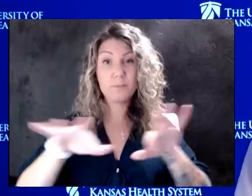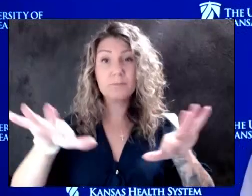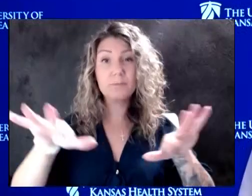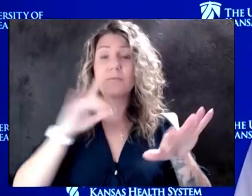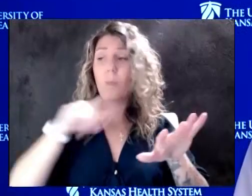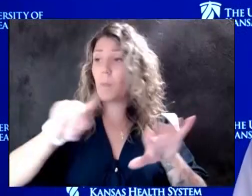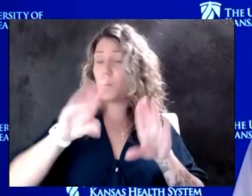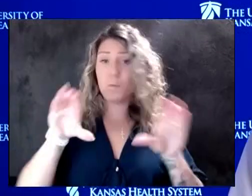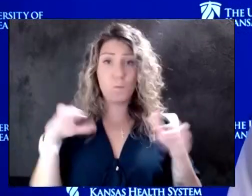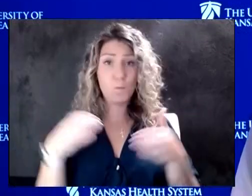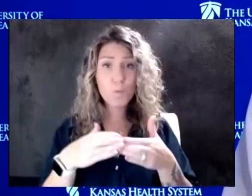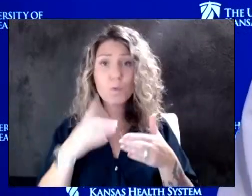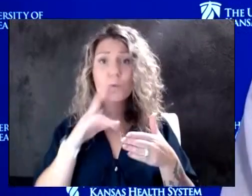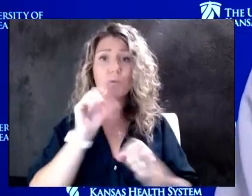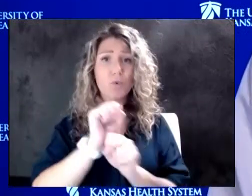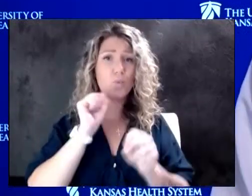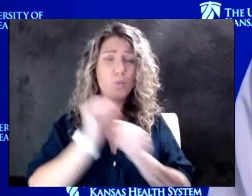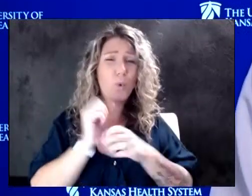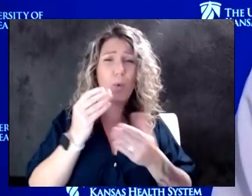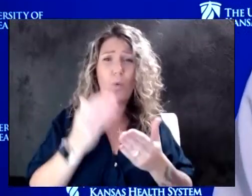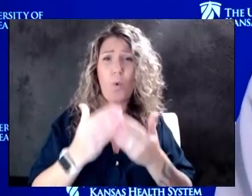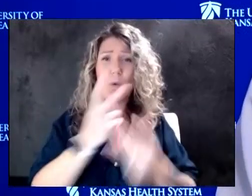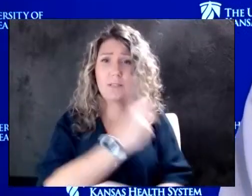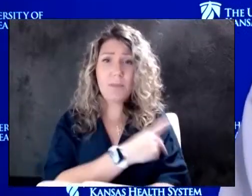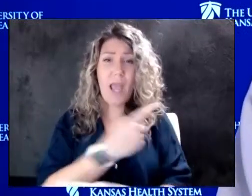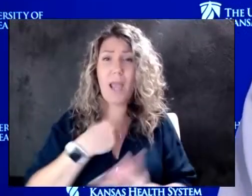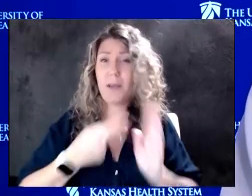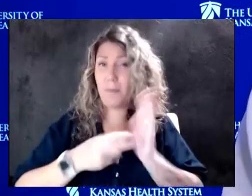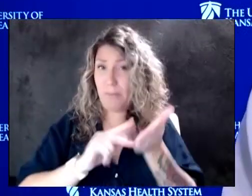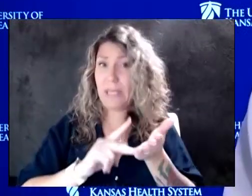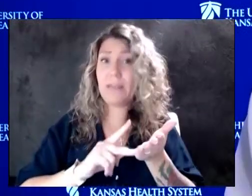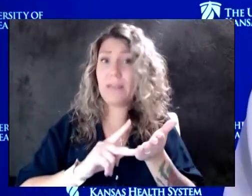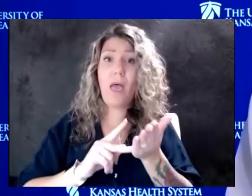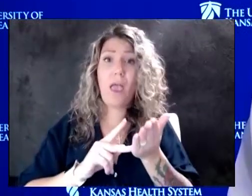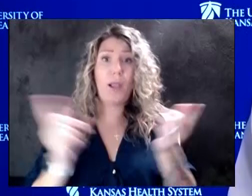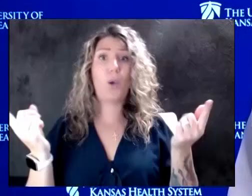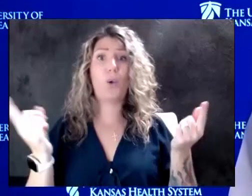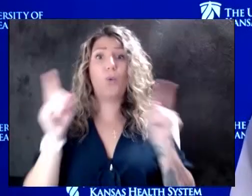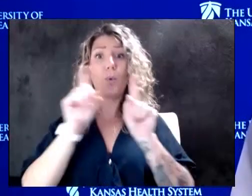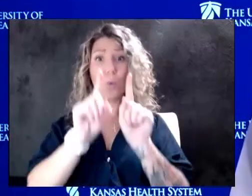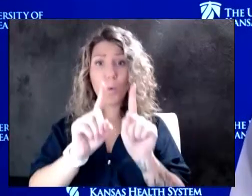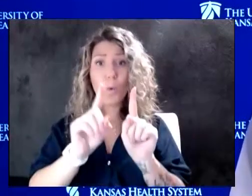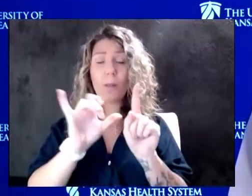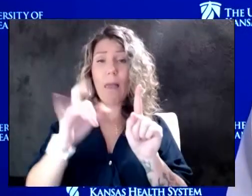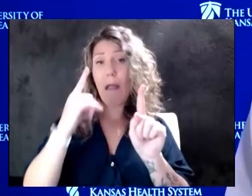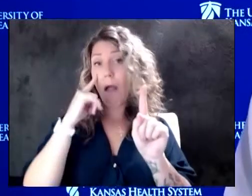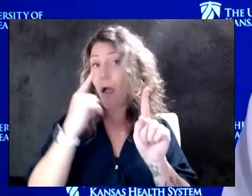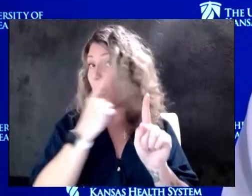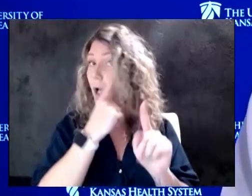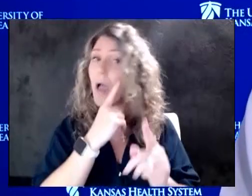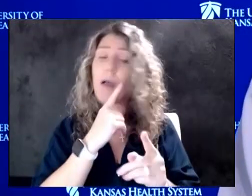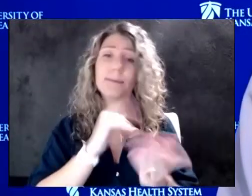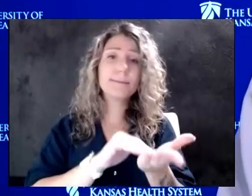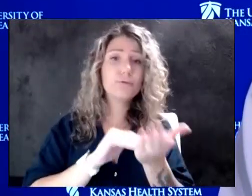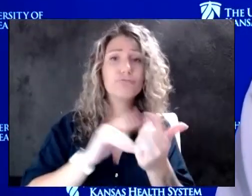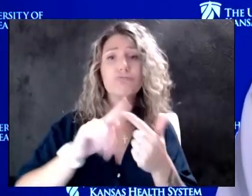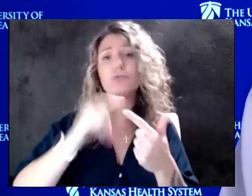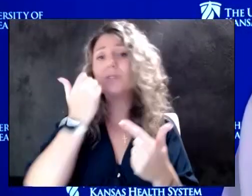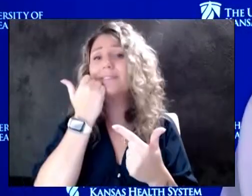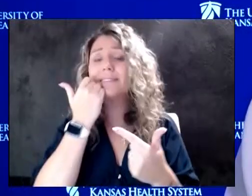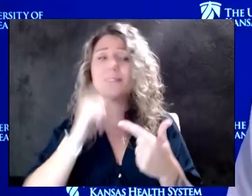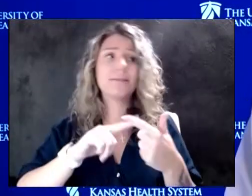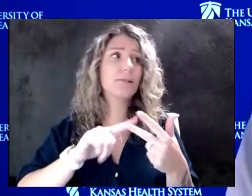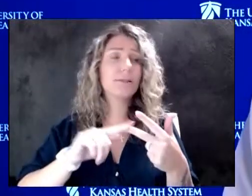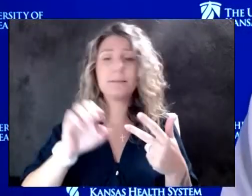so closely with patients, and I mean closely in proximity, such as eye doctors, dentists, ENT physicians, they